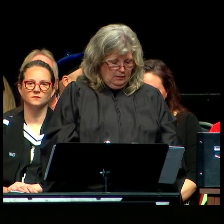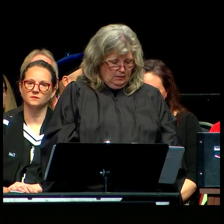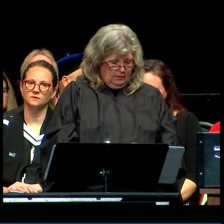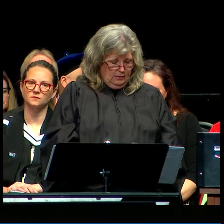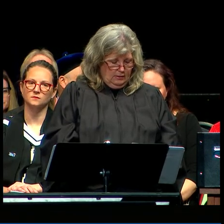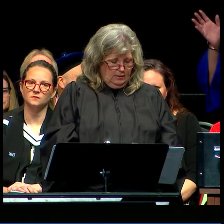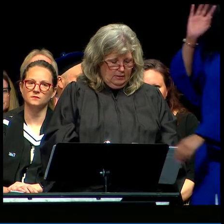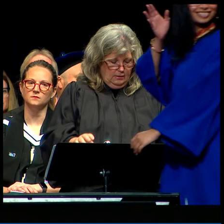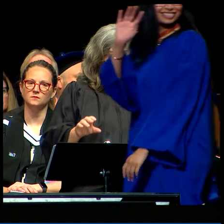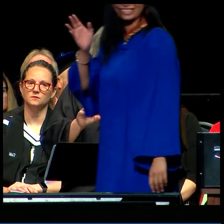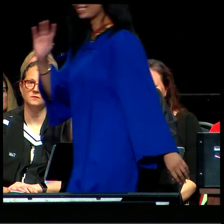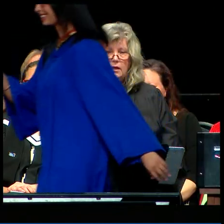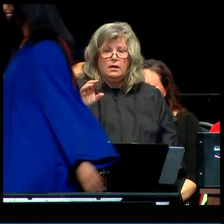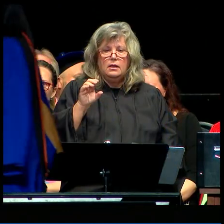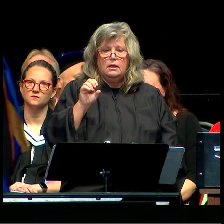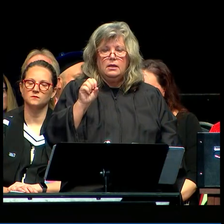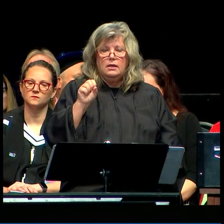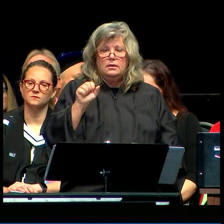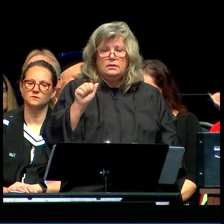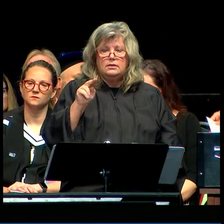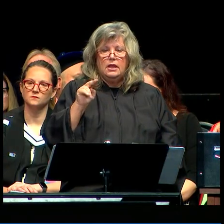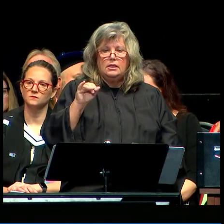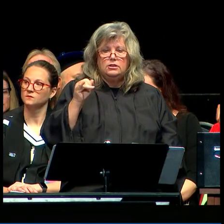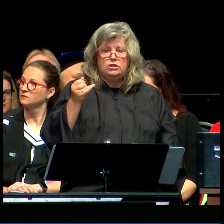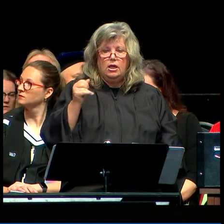Sanjana Rajarao Nagaraj.